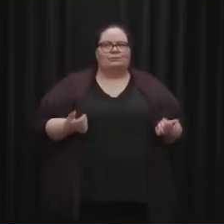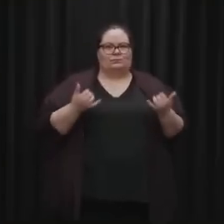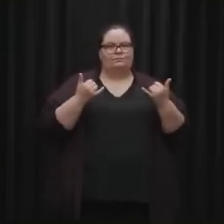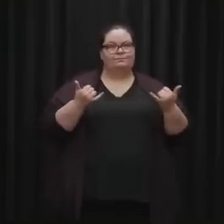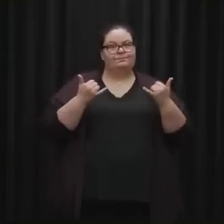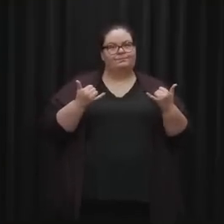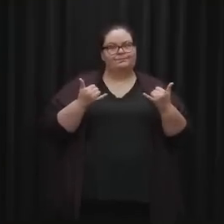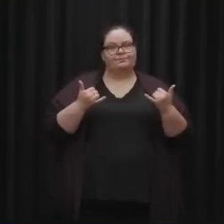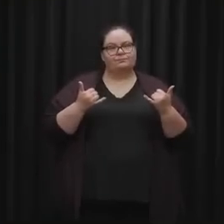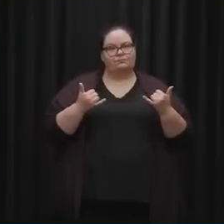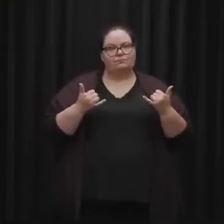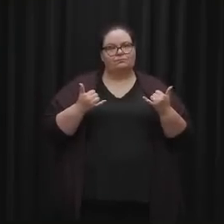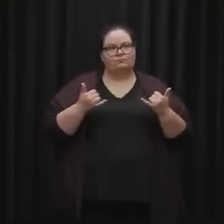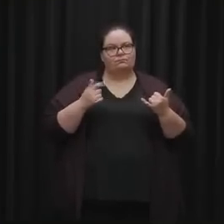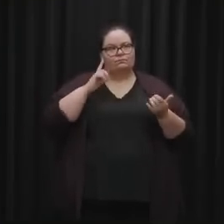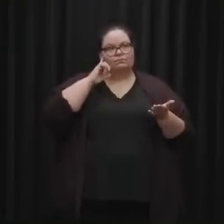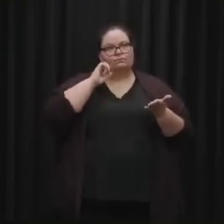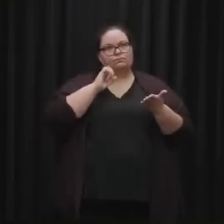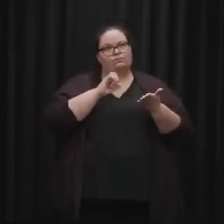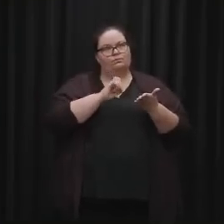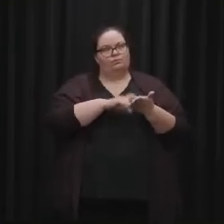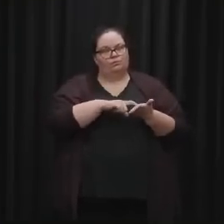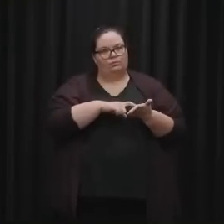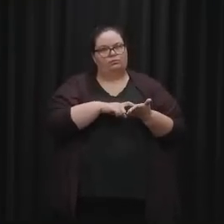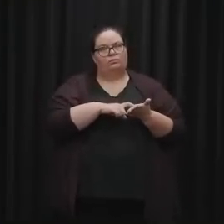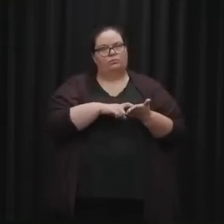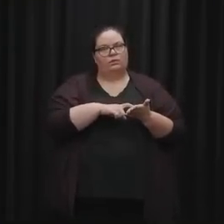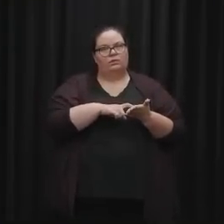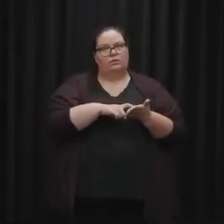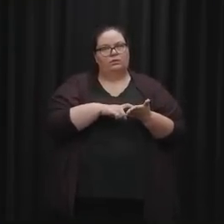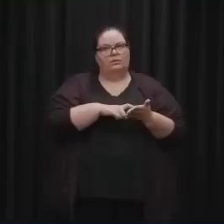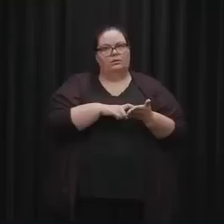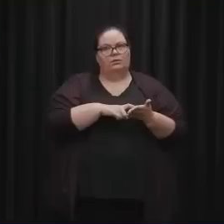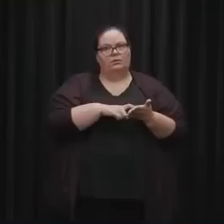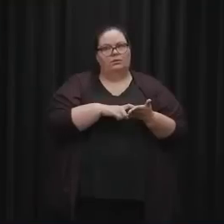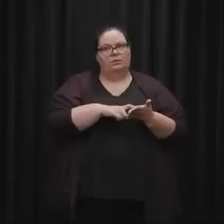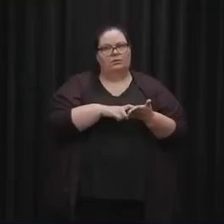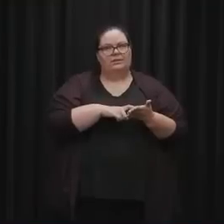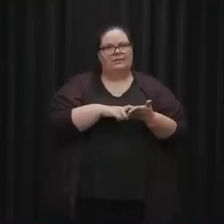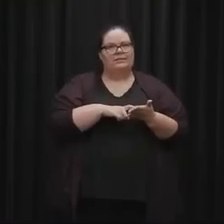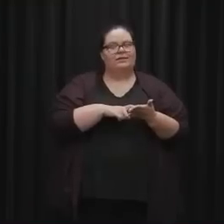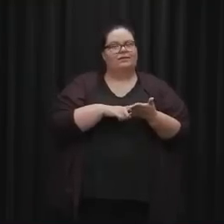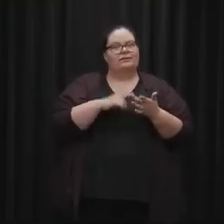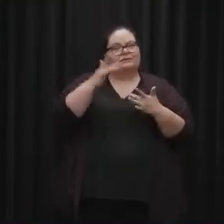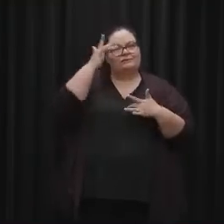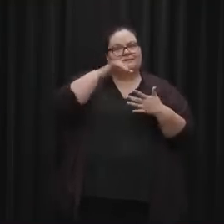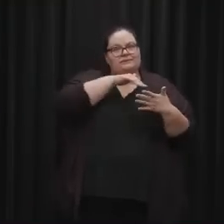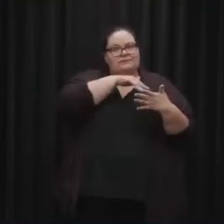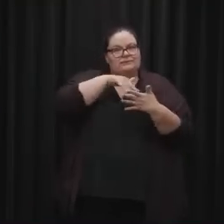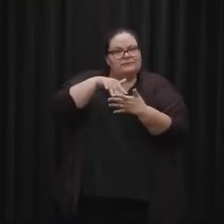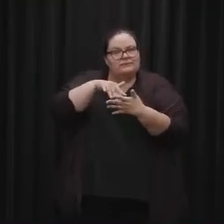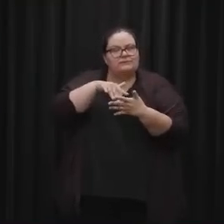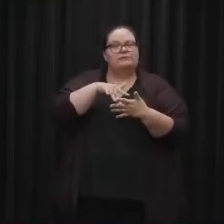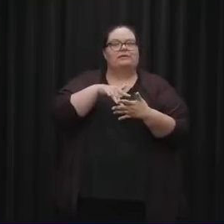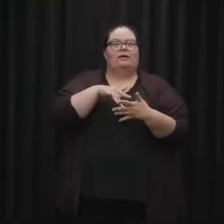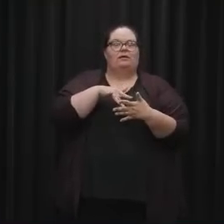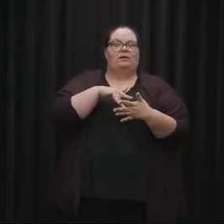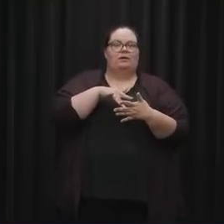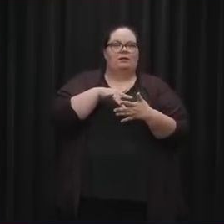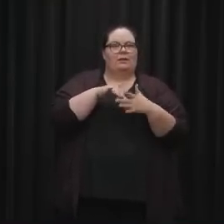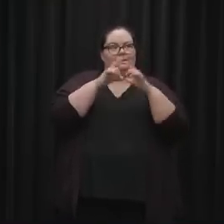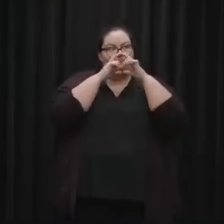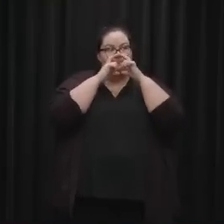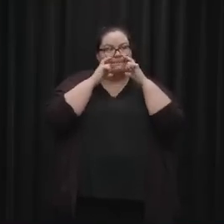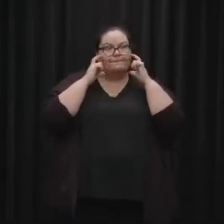saying here now is that we're seeing reports, the epidemiology reports, the data that we're seeing from recommendations are